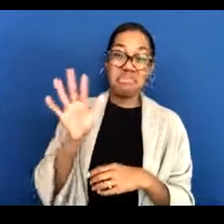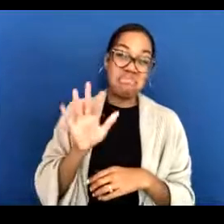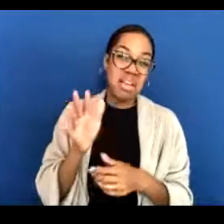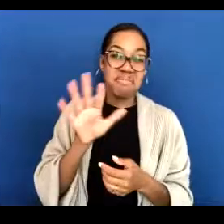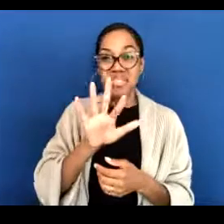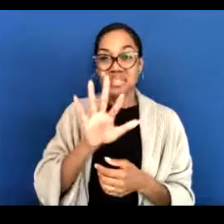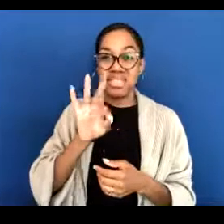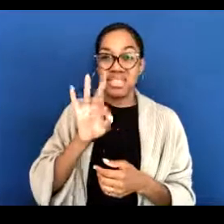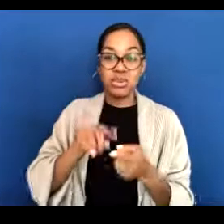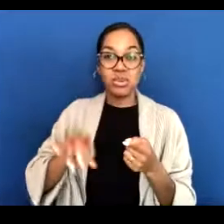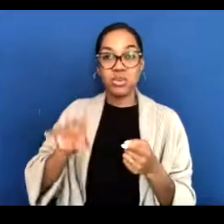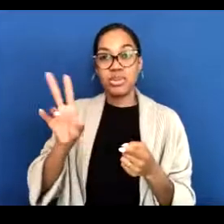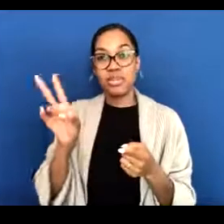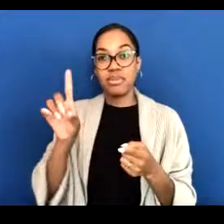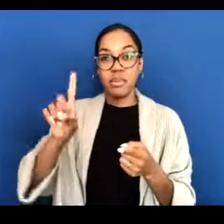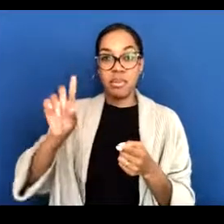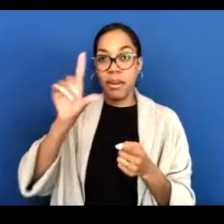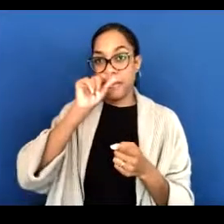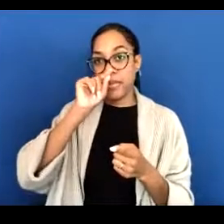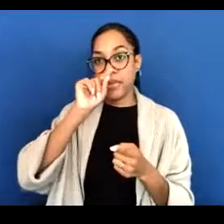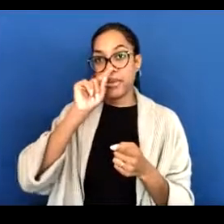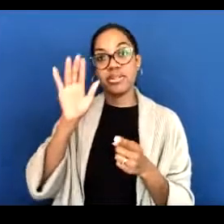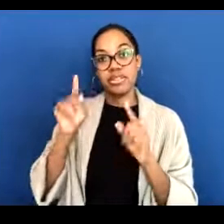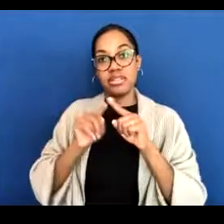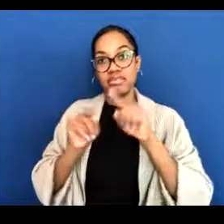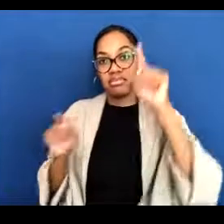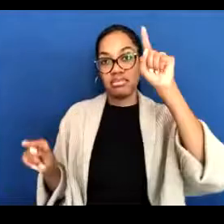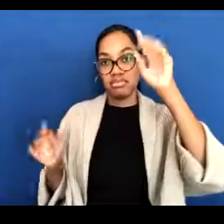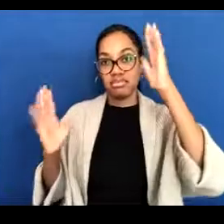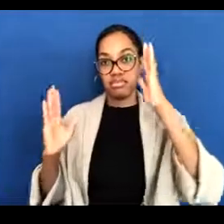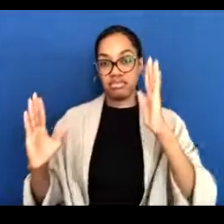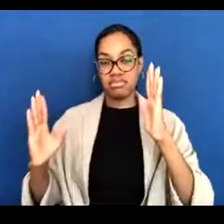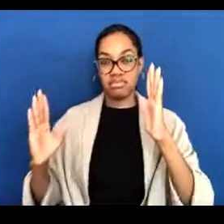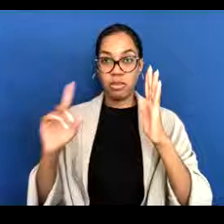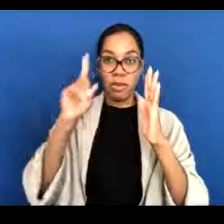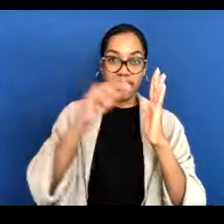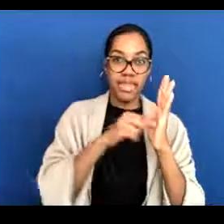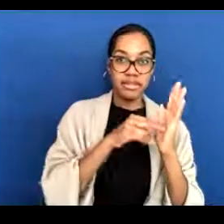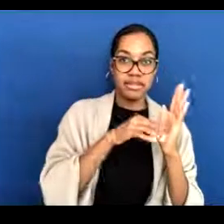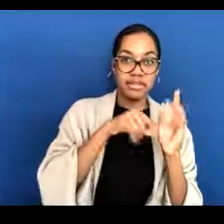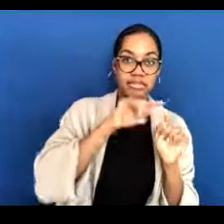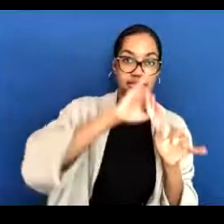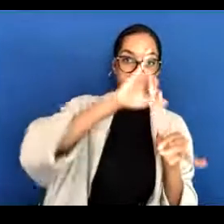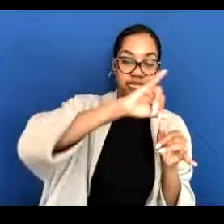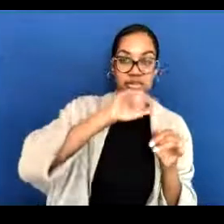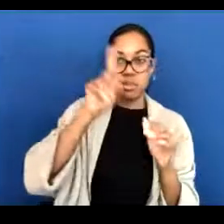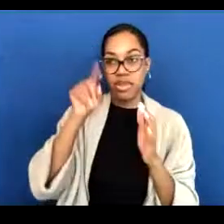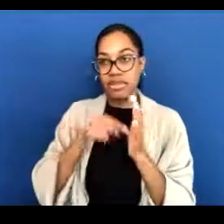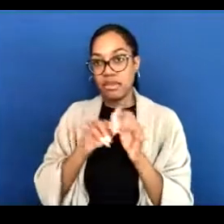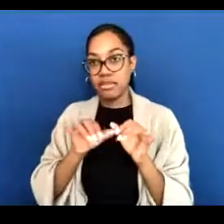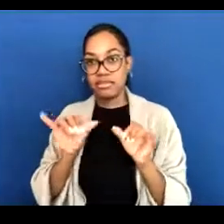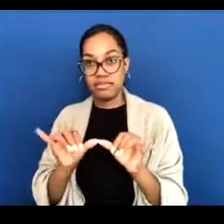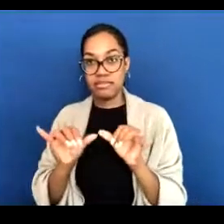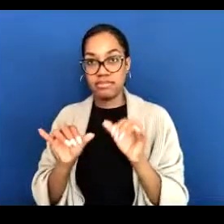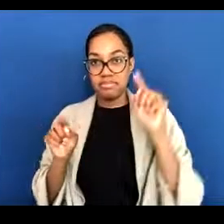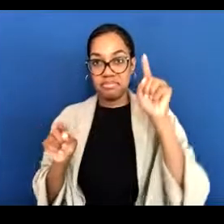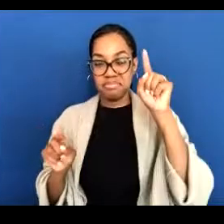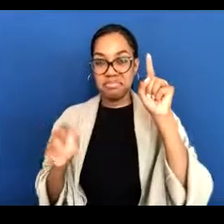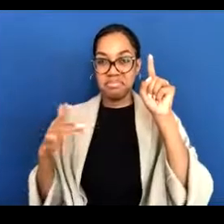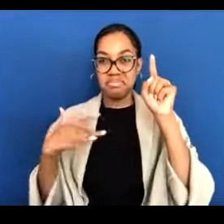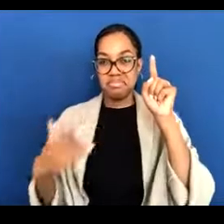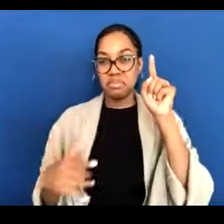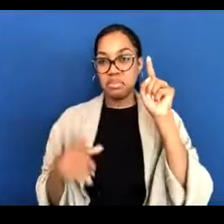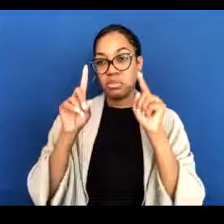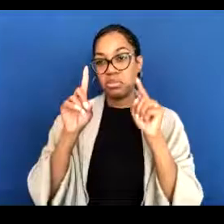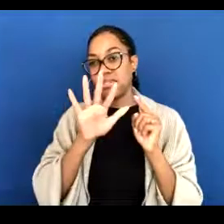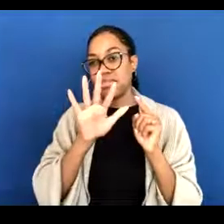71 birds in that cubic kilometer, which would be light bird migration. Now, the greens that I'm seeing across portions of